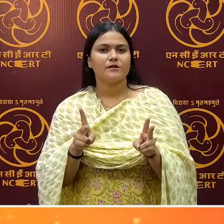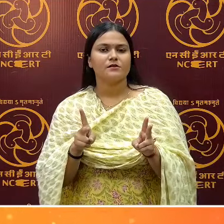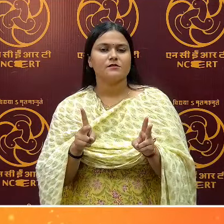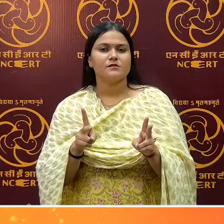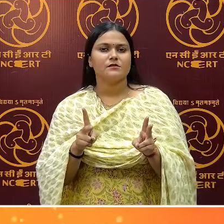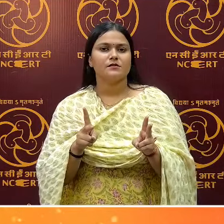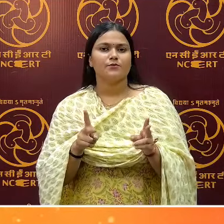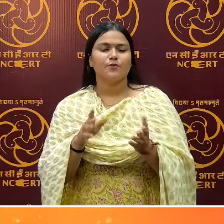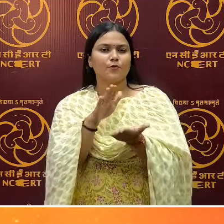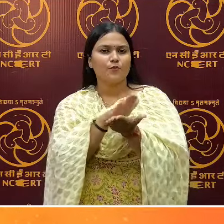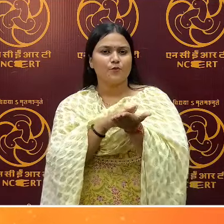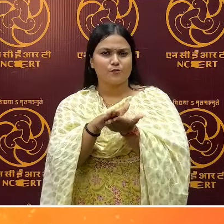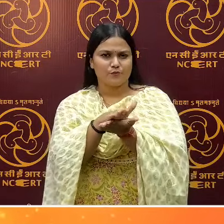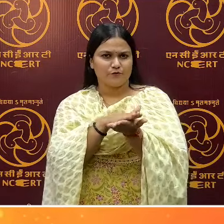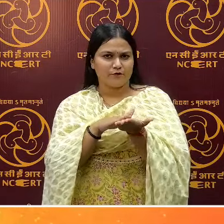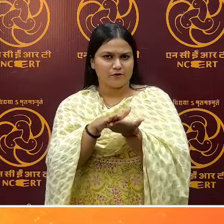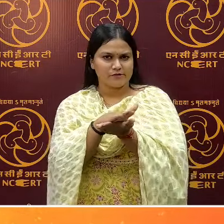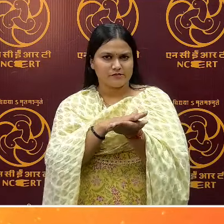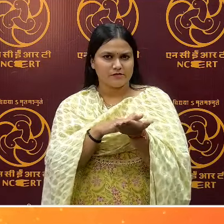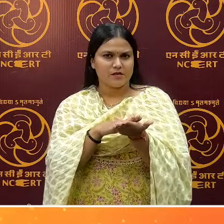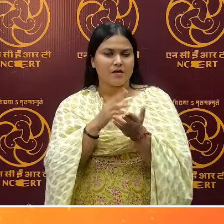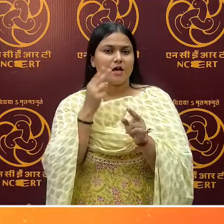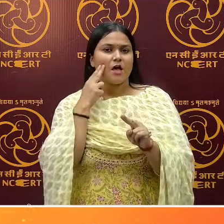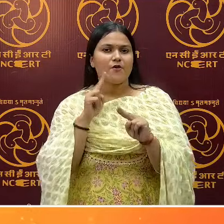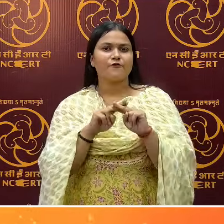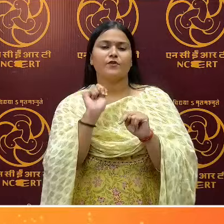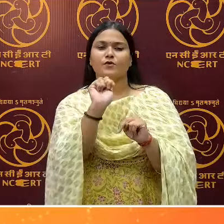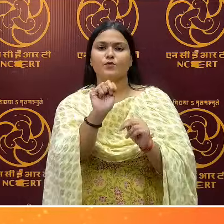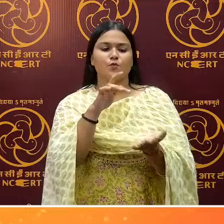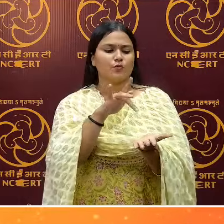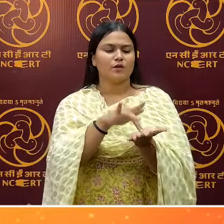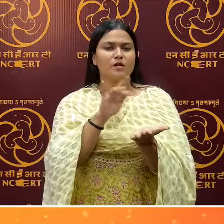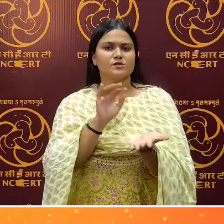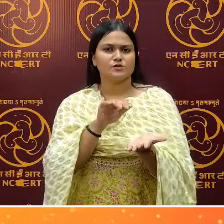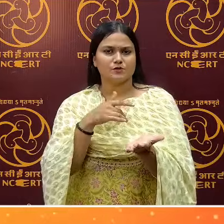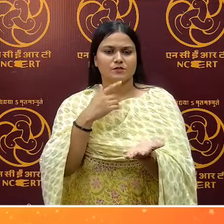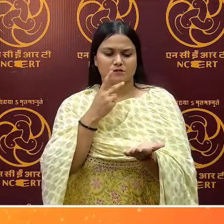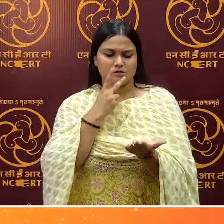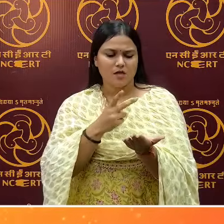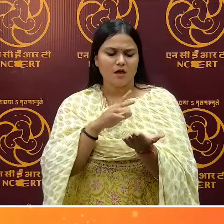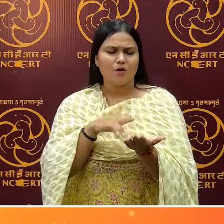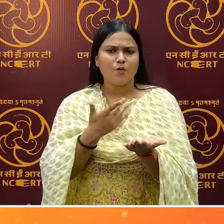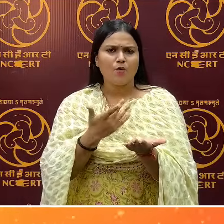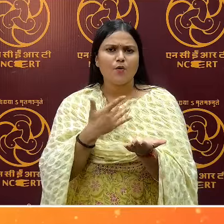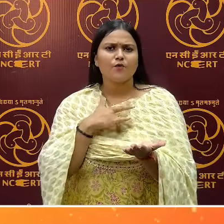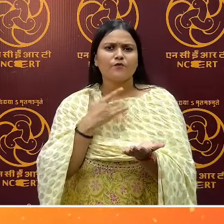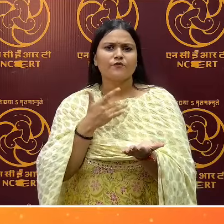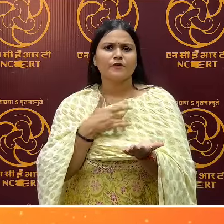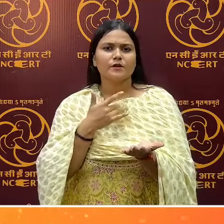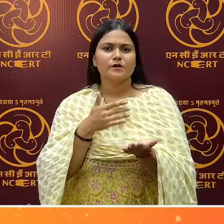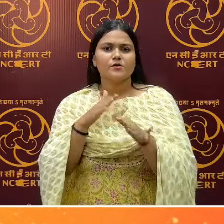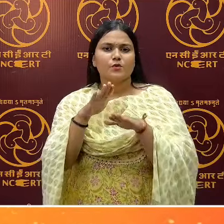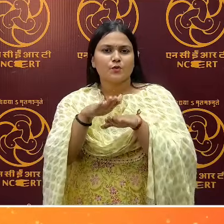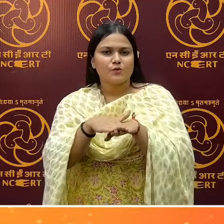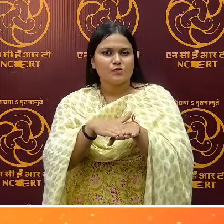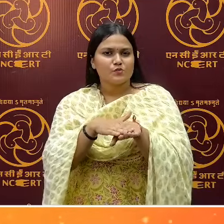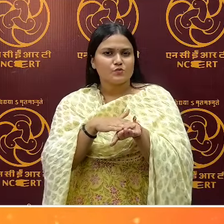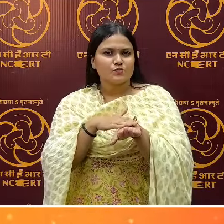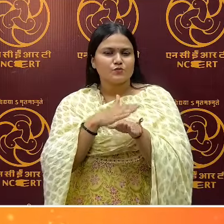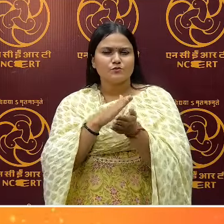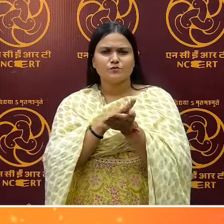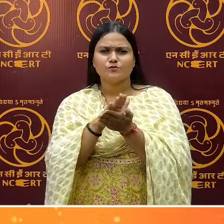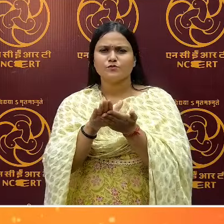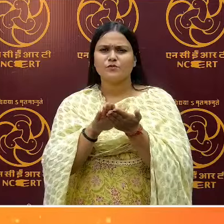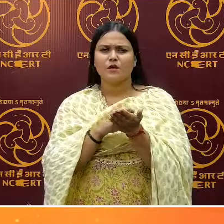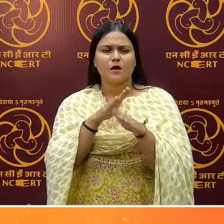textured surface. So if you touch, you can see actually that one is smooth or one